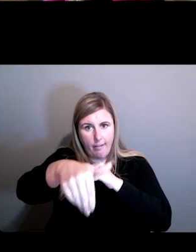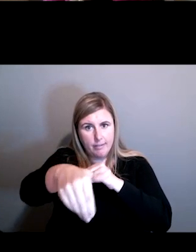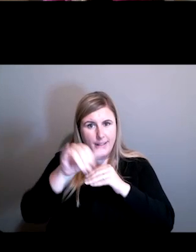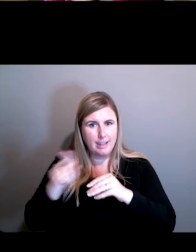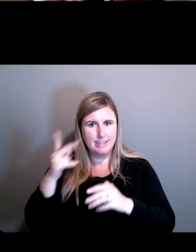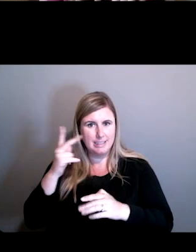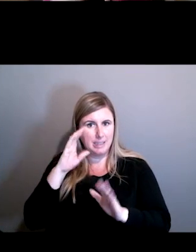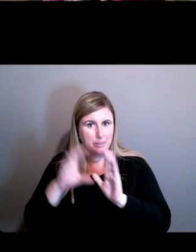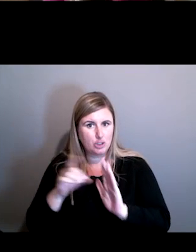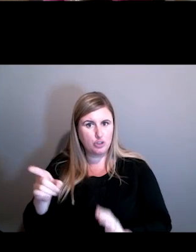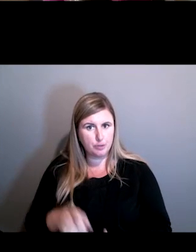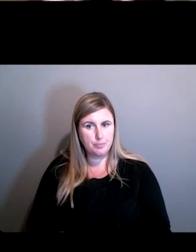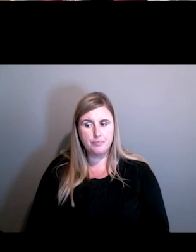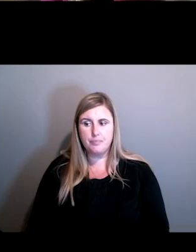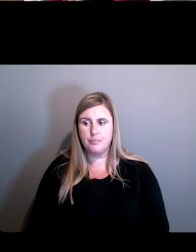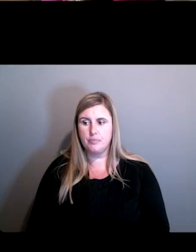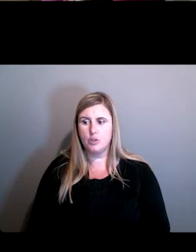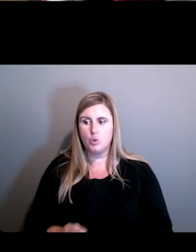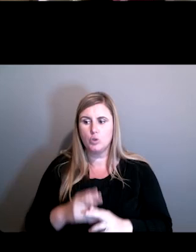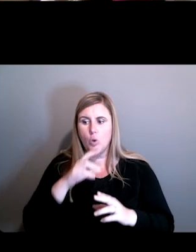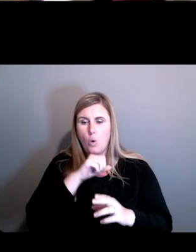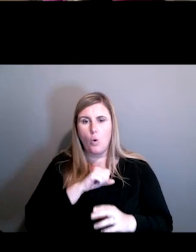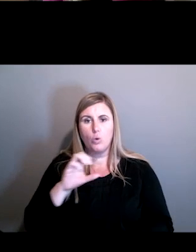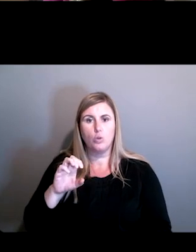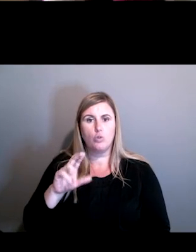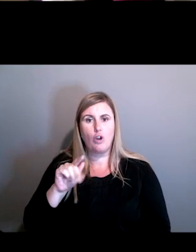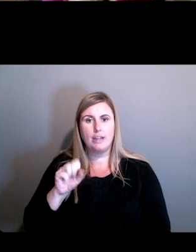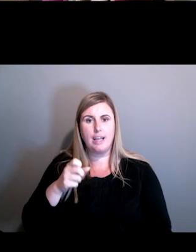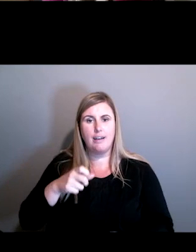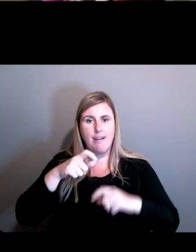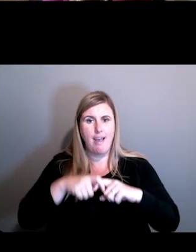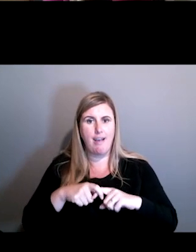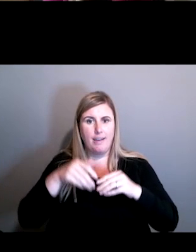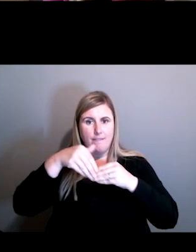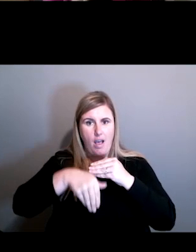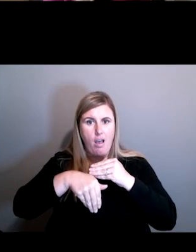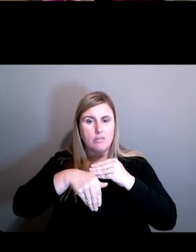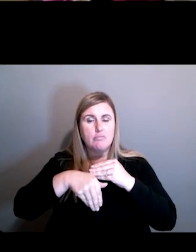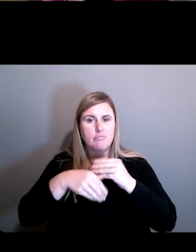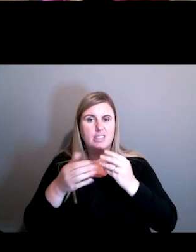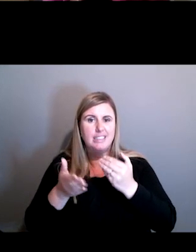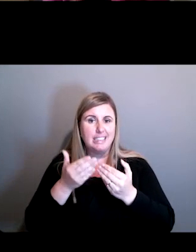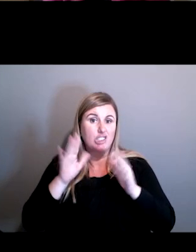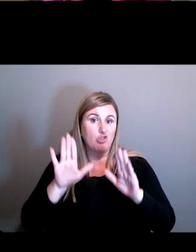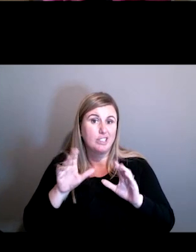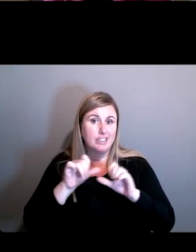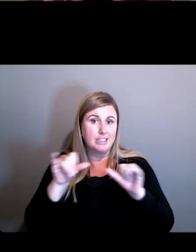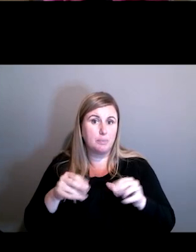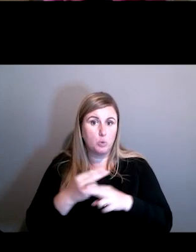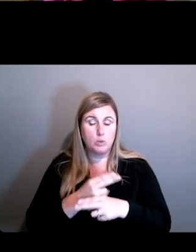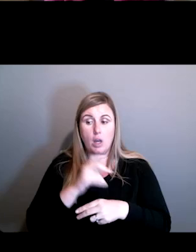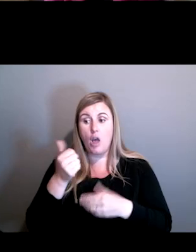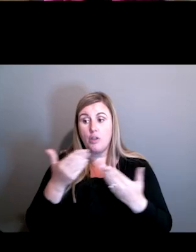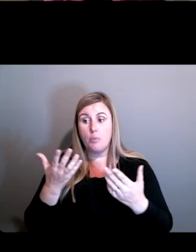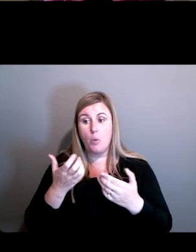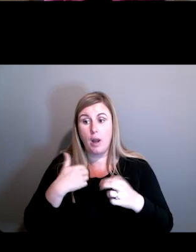picture. Just using one of those old crates and some hanging files. It's a really great, easy system to use. Other things that you may want to